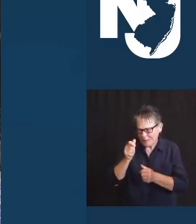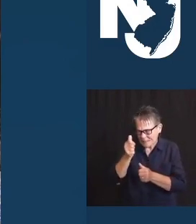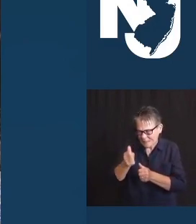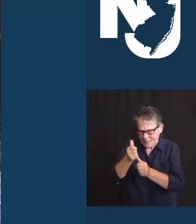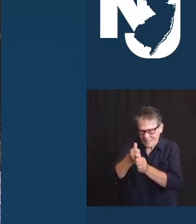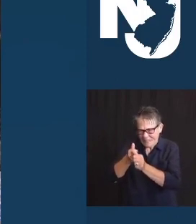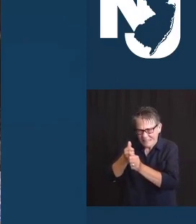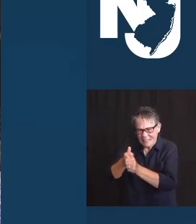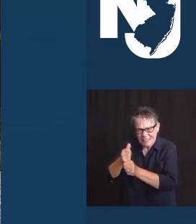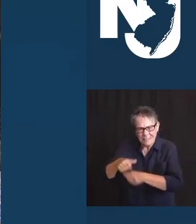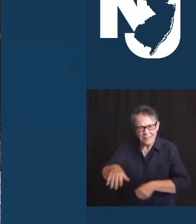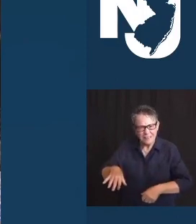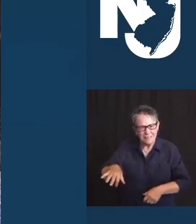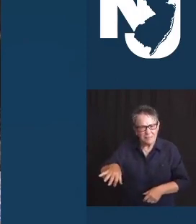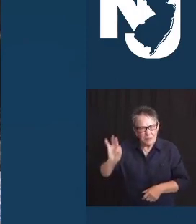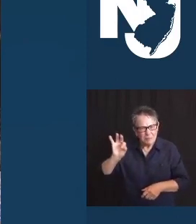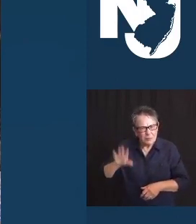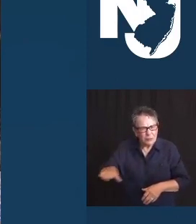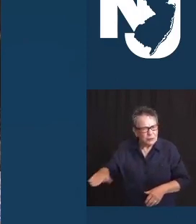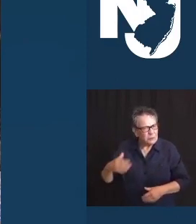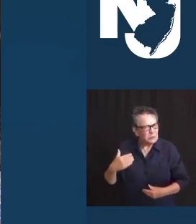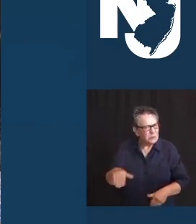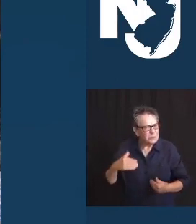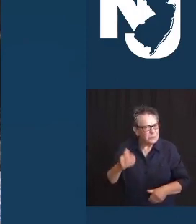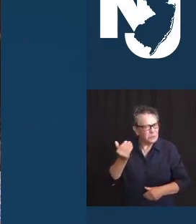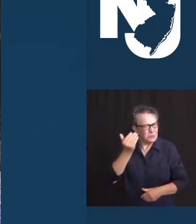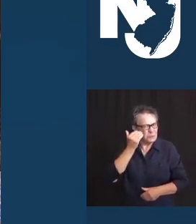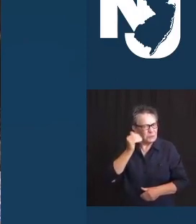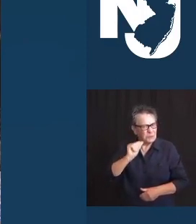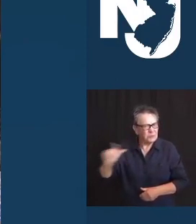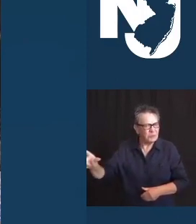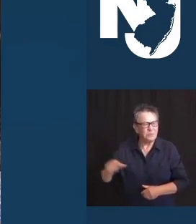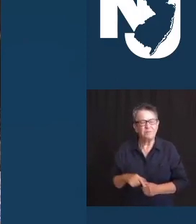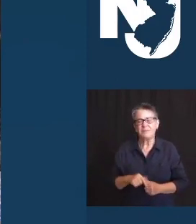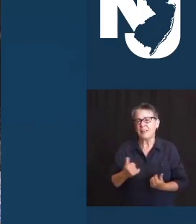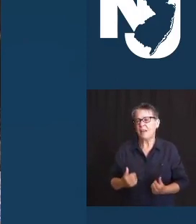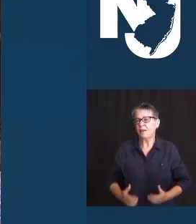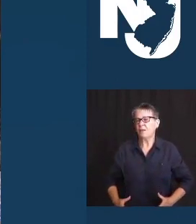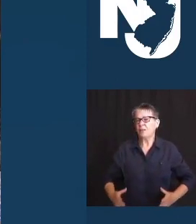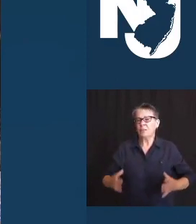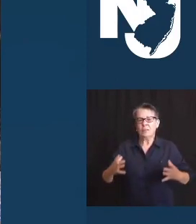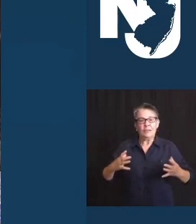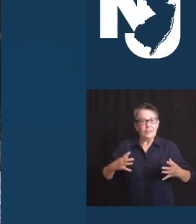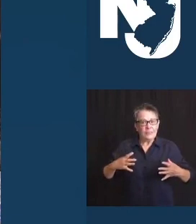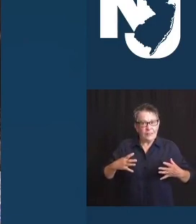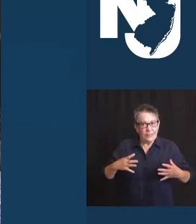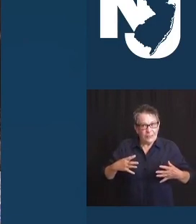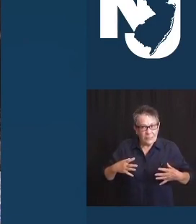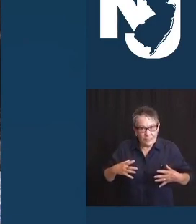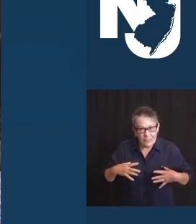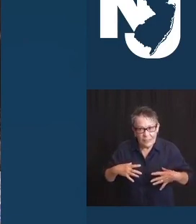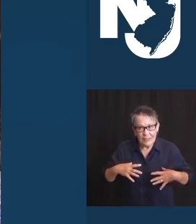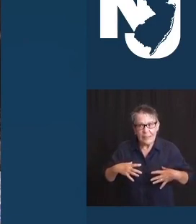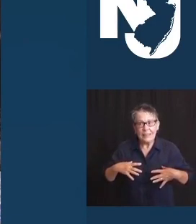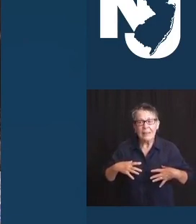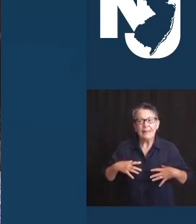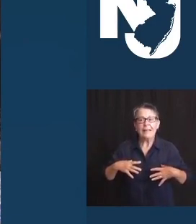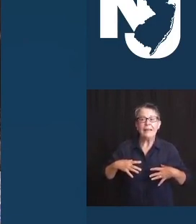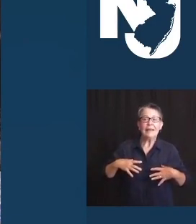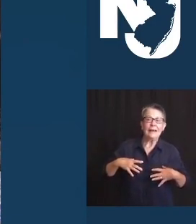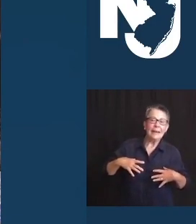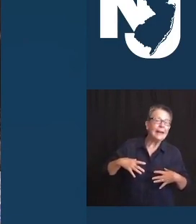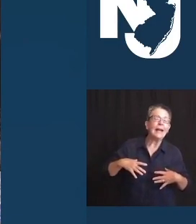watching, making the weekly trip to Agway on Senior Citizens Tuesday for various bird seeds and treats for her feathered